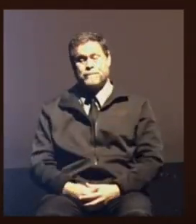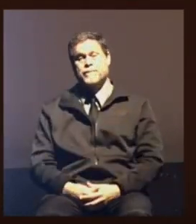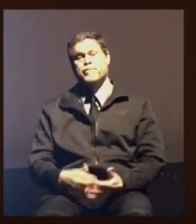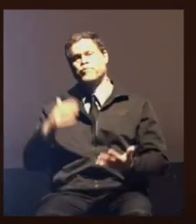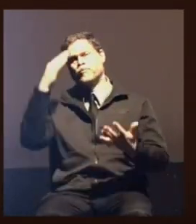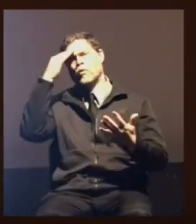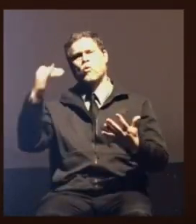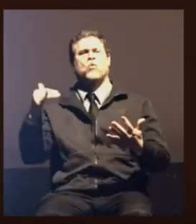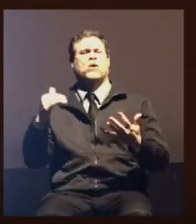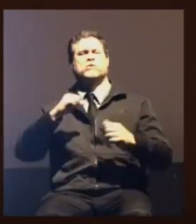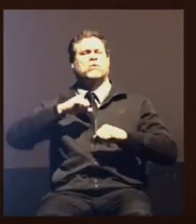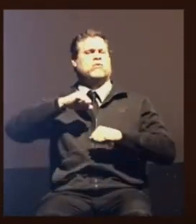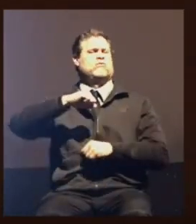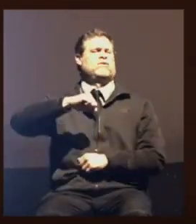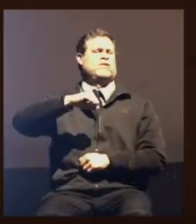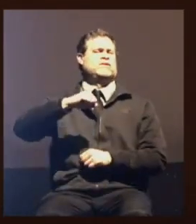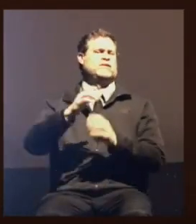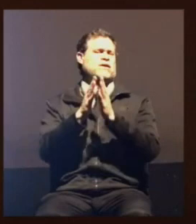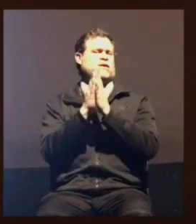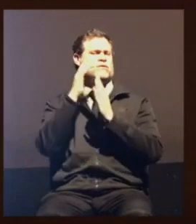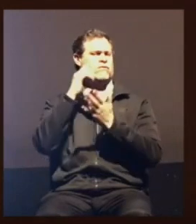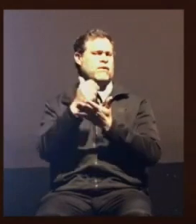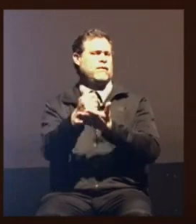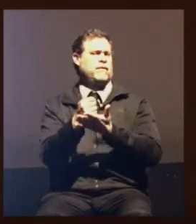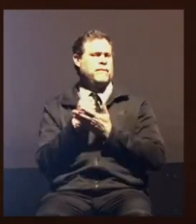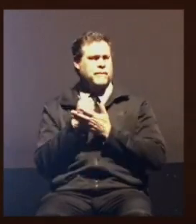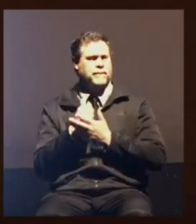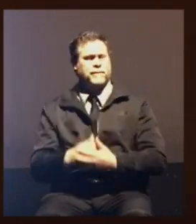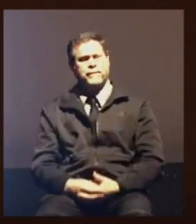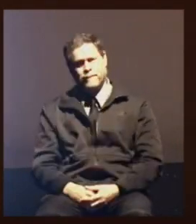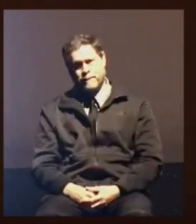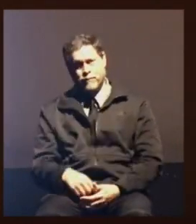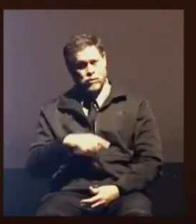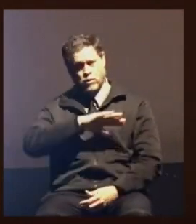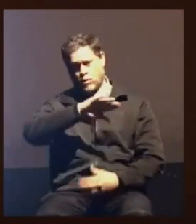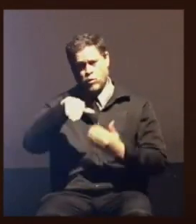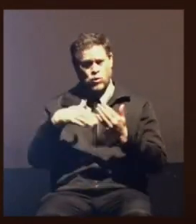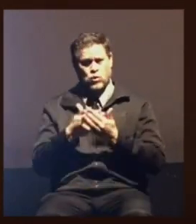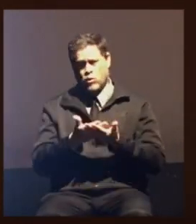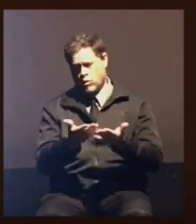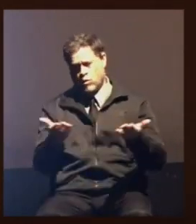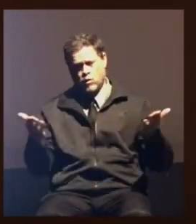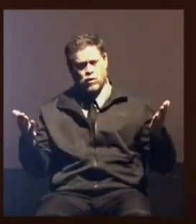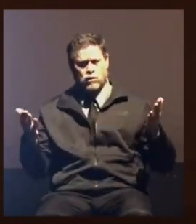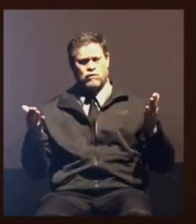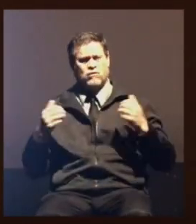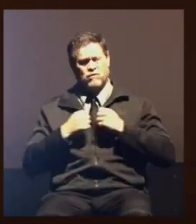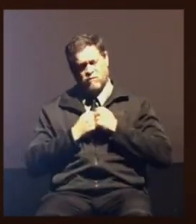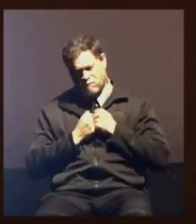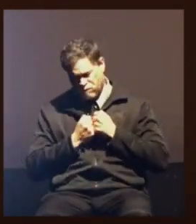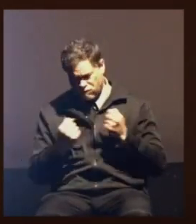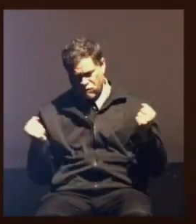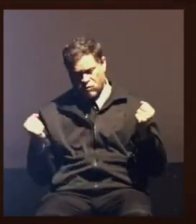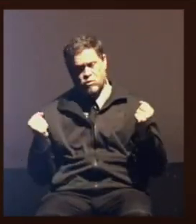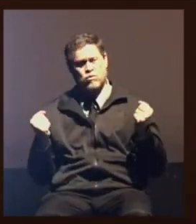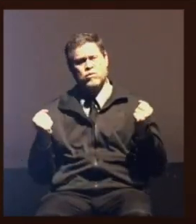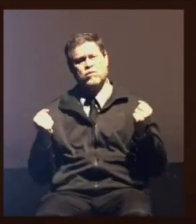Why are we so reluctant to ask for help? Aren't we all of us, vulnerable in some way?